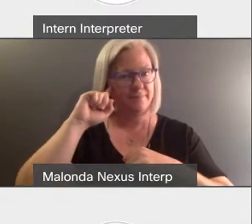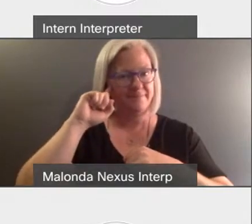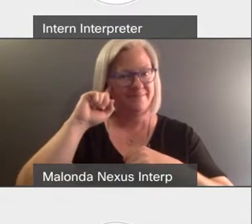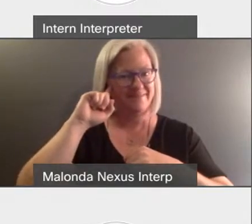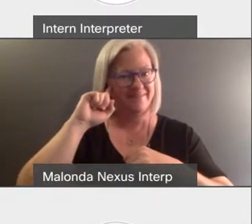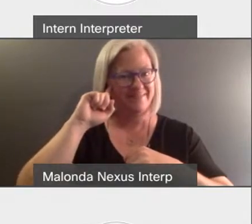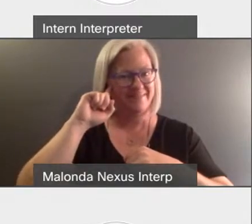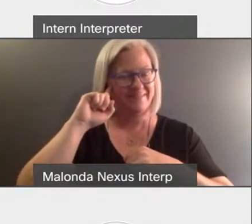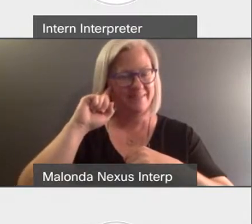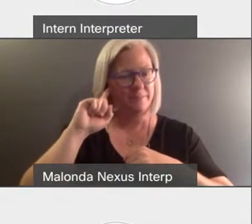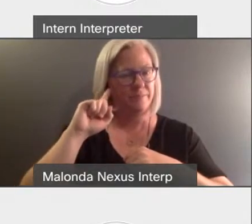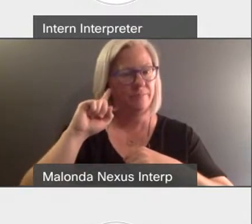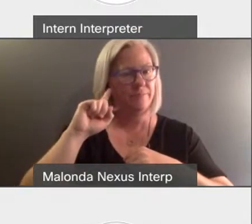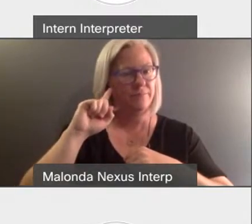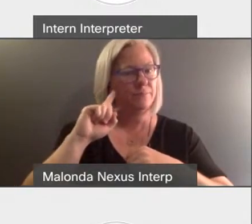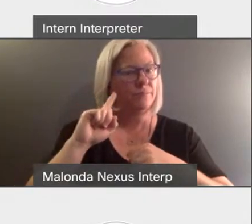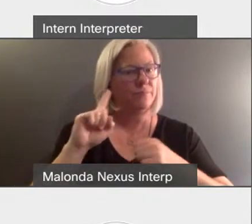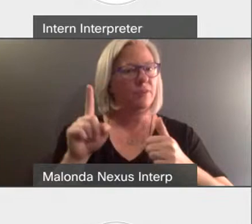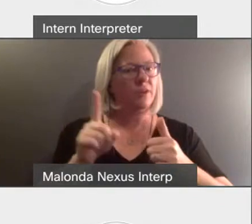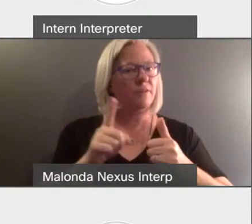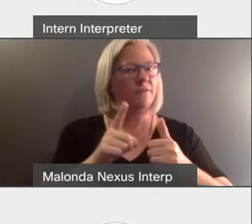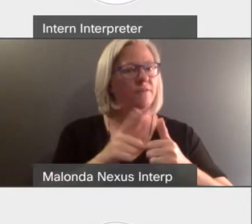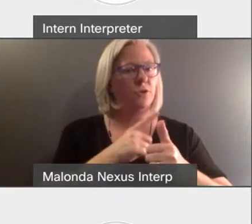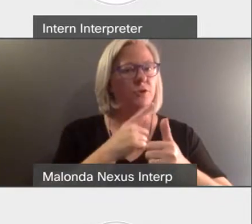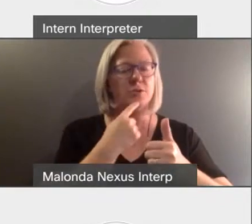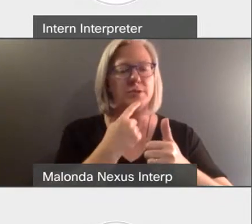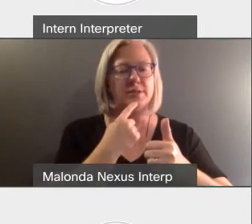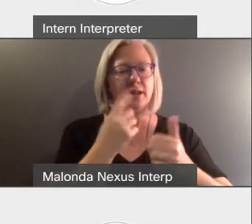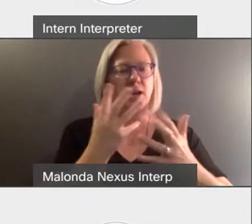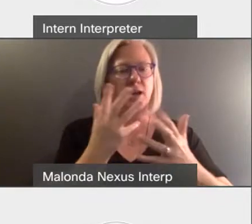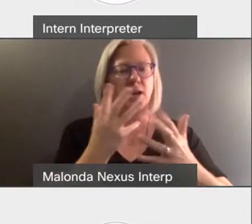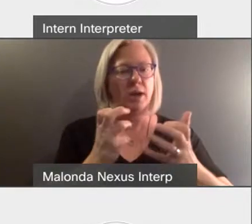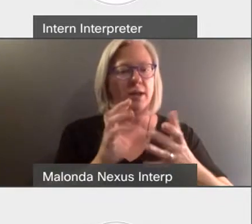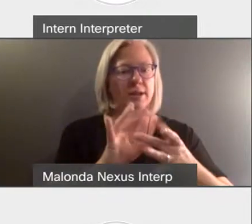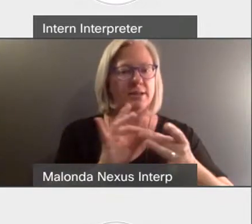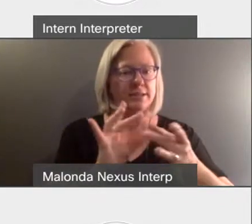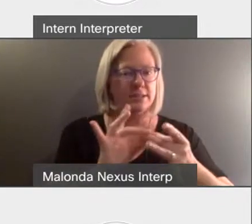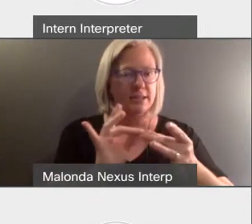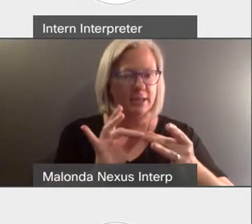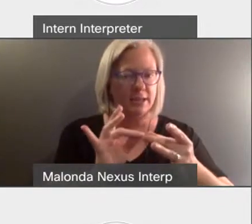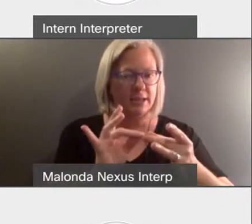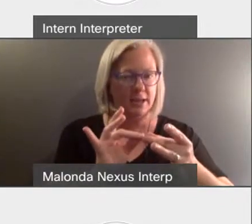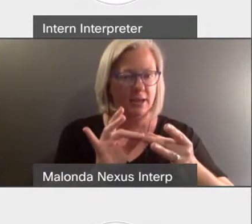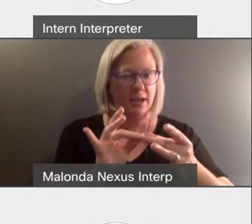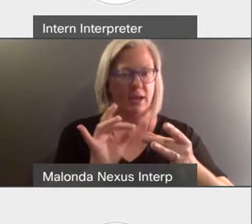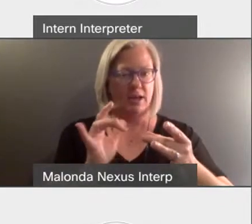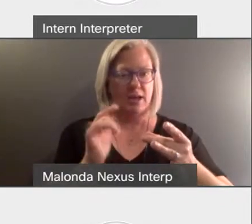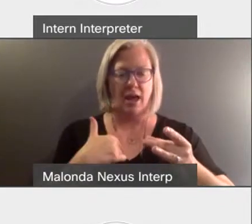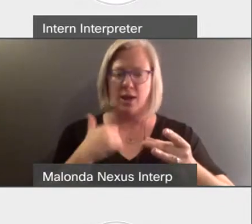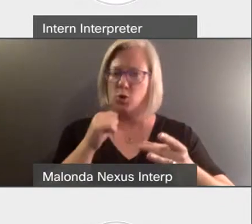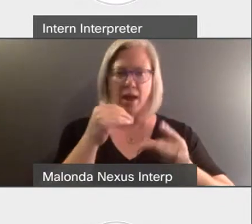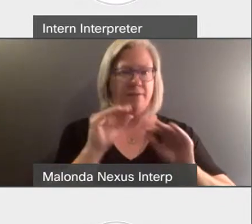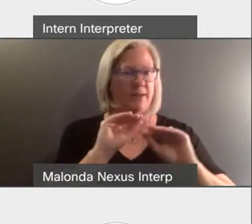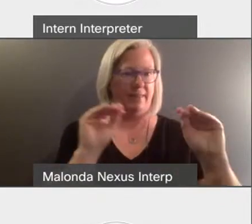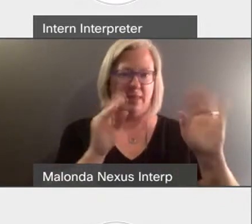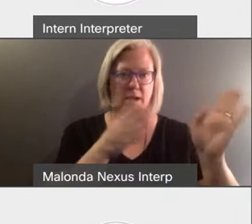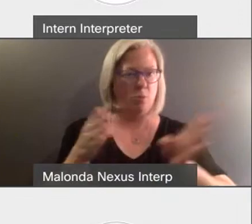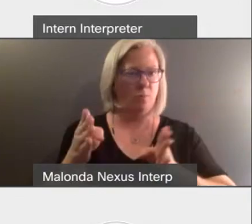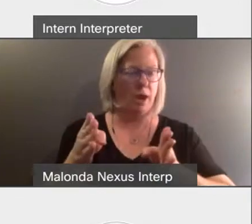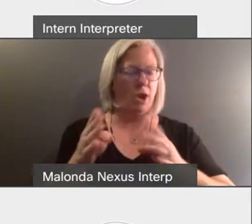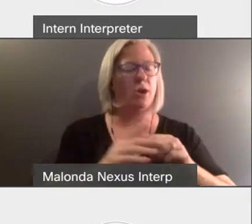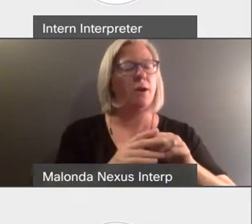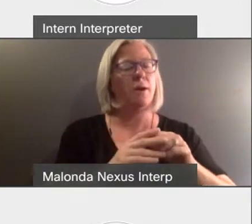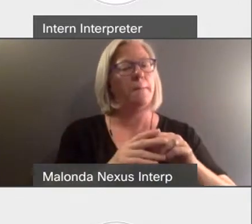sorry to say, but I just want to say, nothing I have prepared or anything,